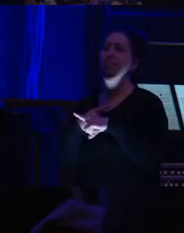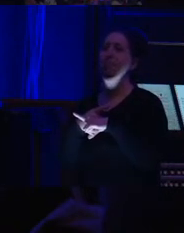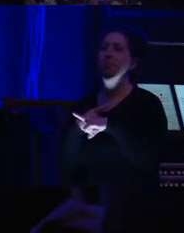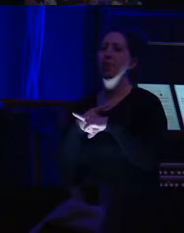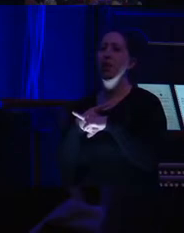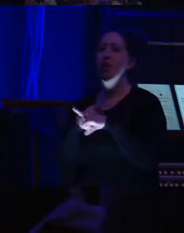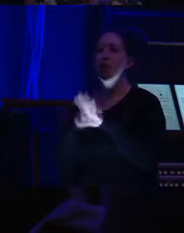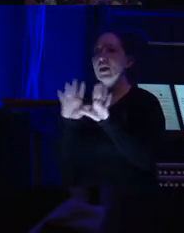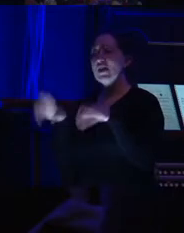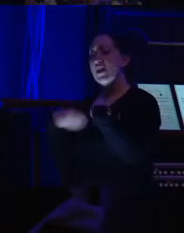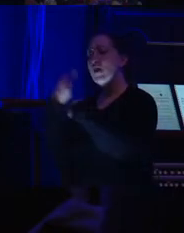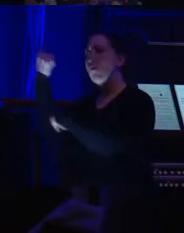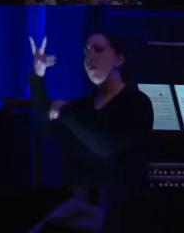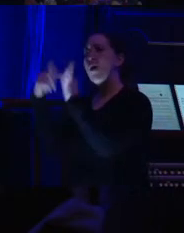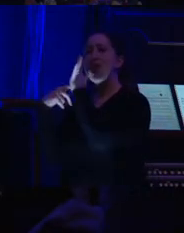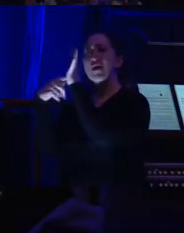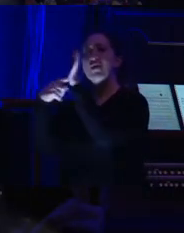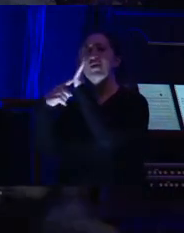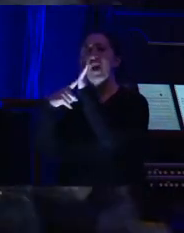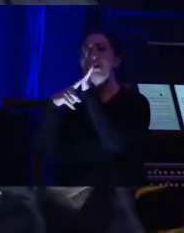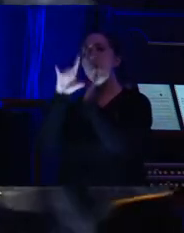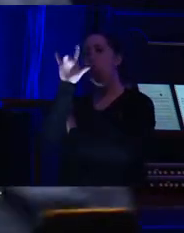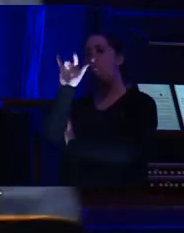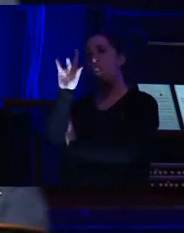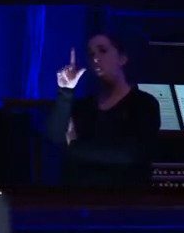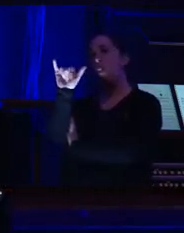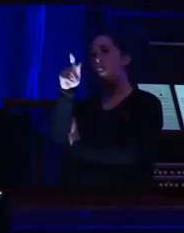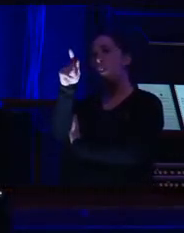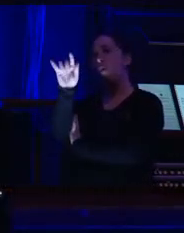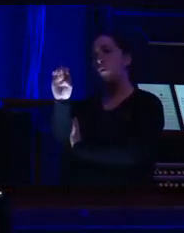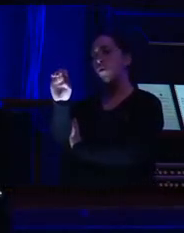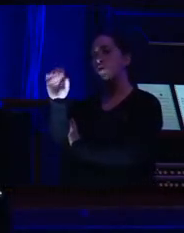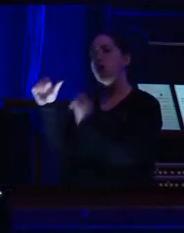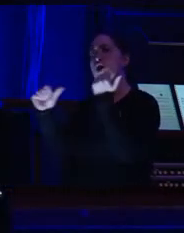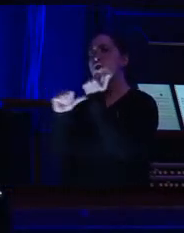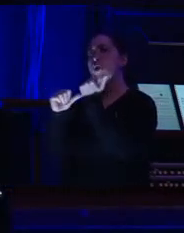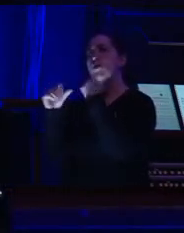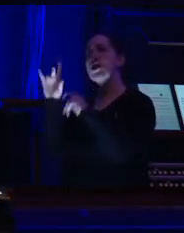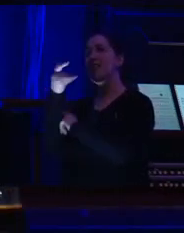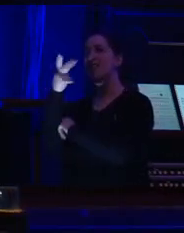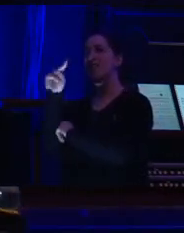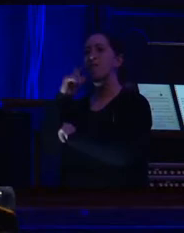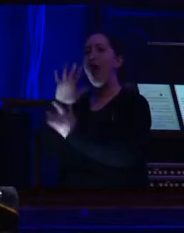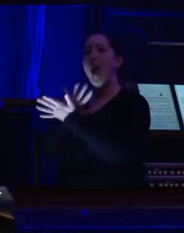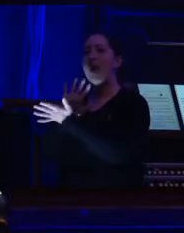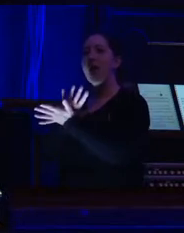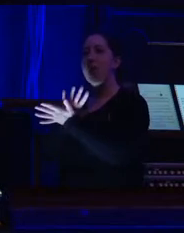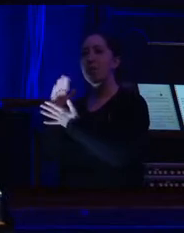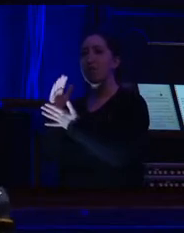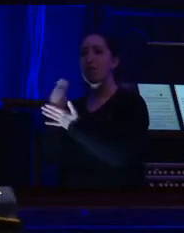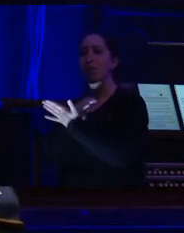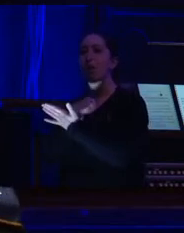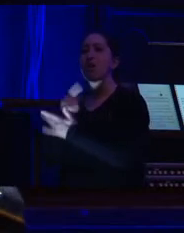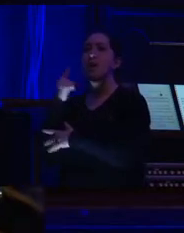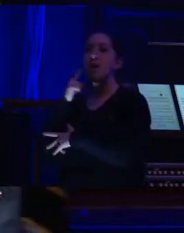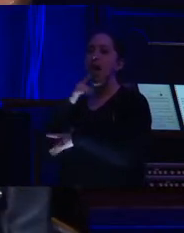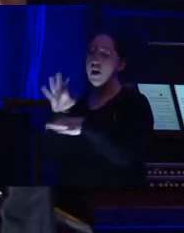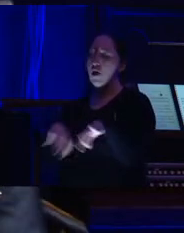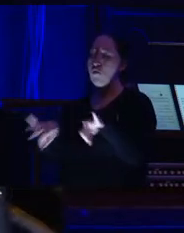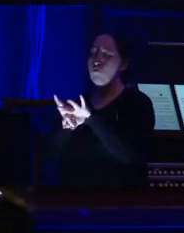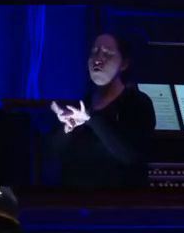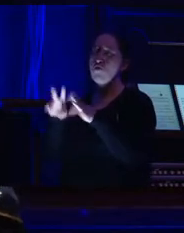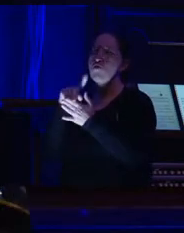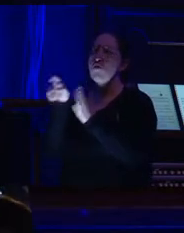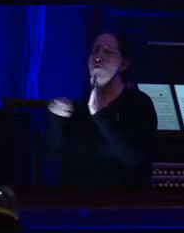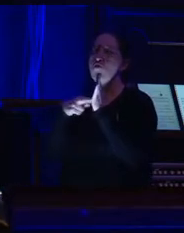To give just one example, Luke Schaefer, the school's Associate Dean for Academic Affairs, had a critical role in the expansion of